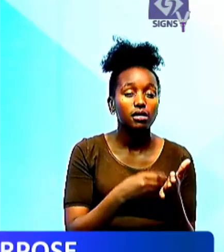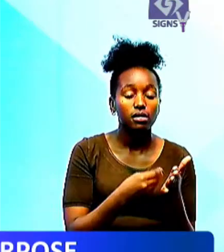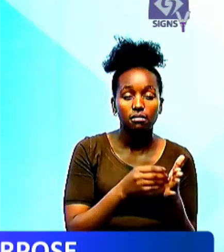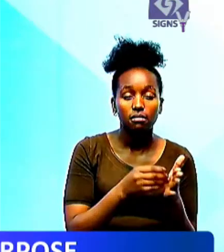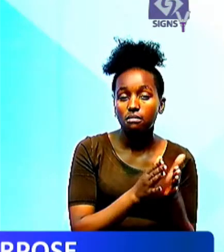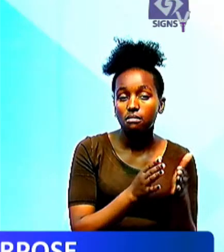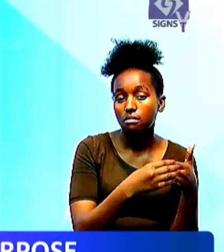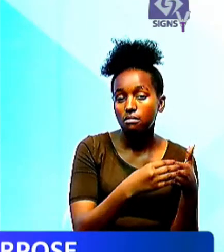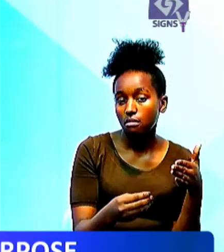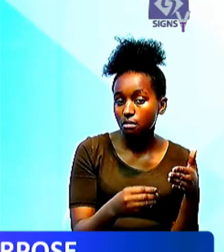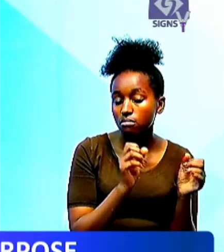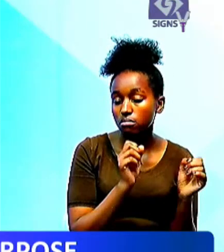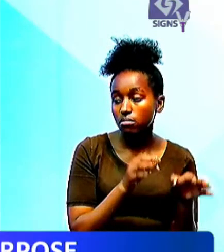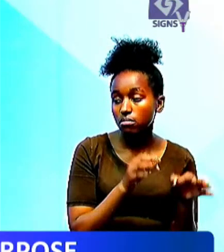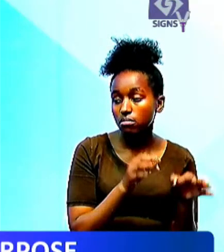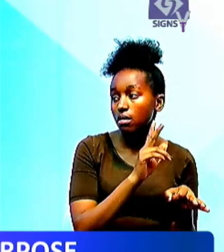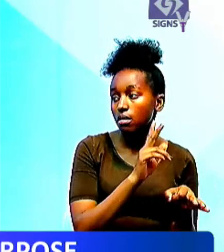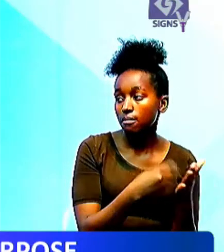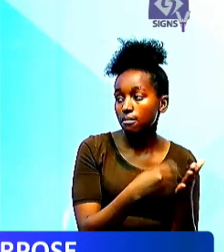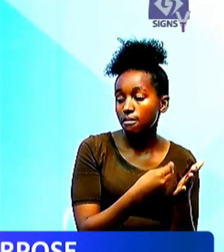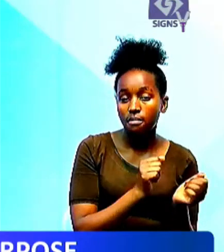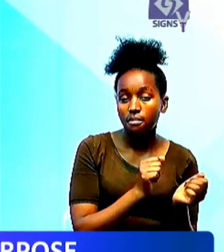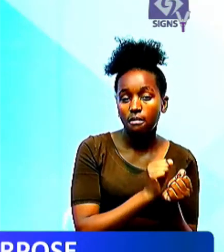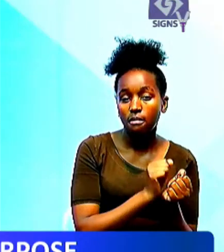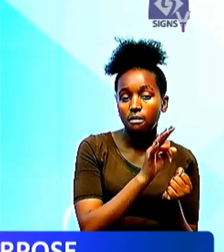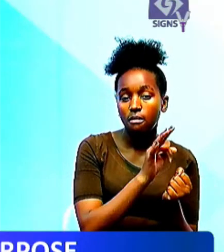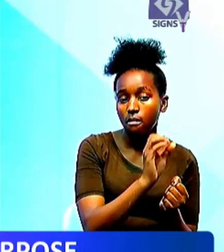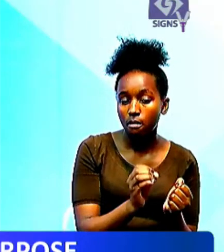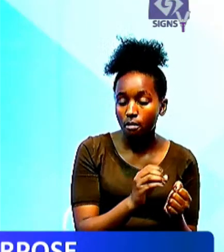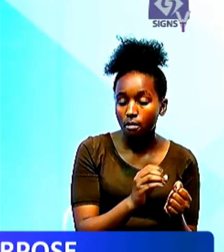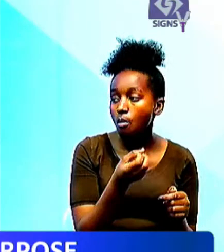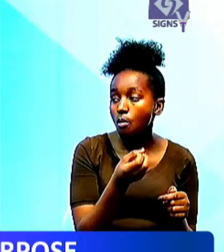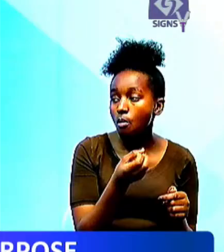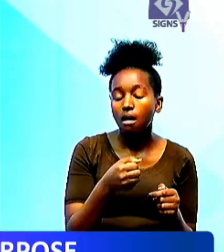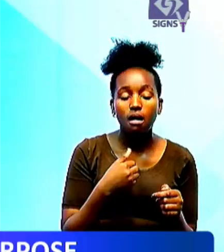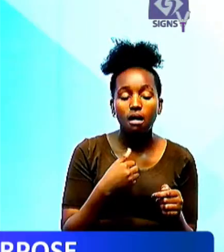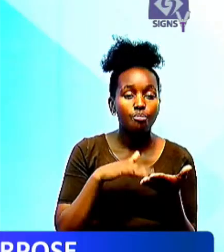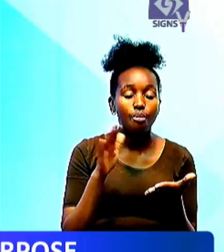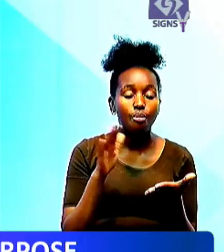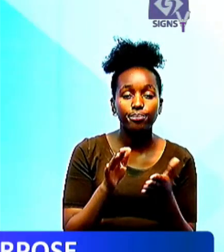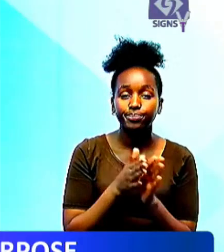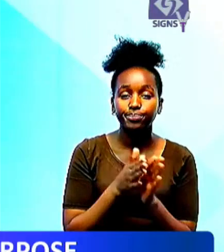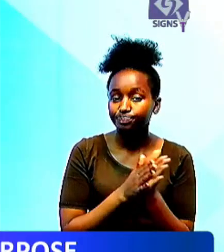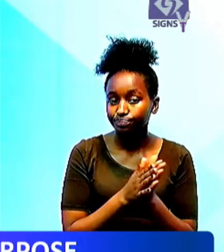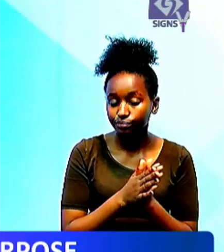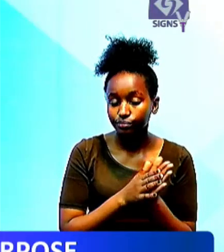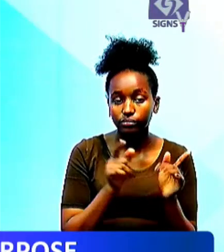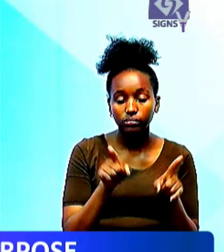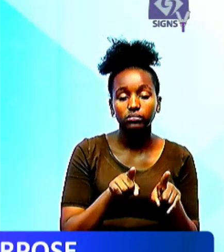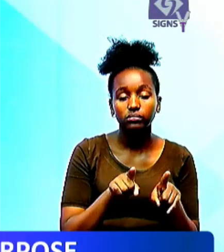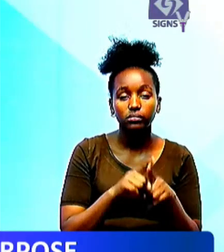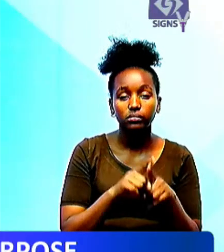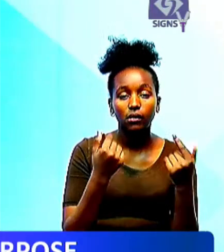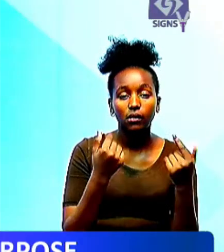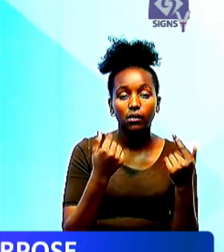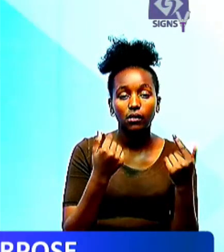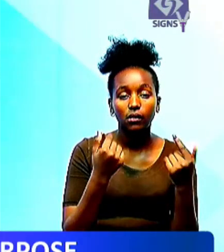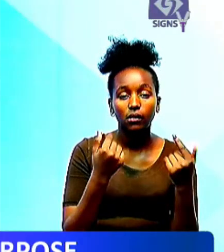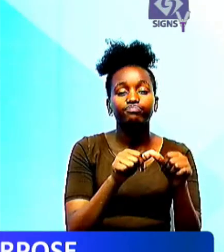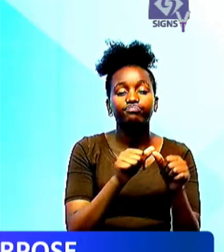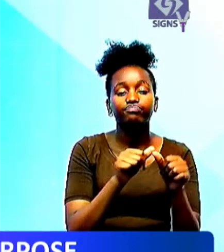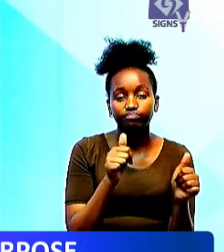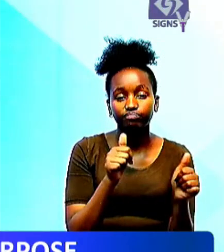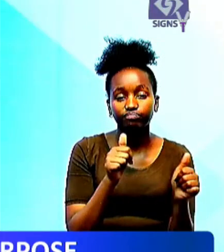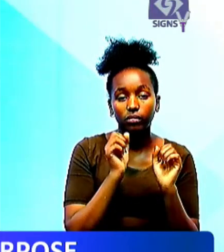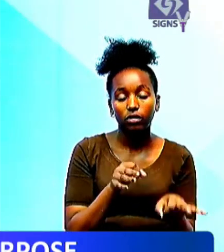the Kenya shillings, we are doing around 13%, which has a compounded interest. It gives you the stability. In case someone